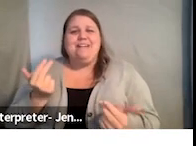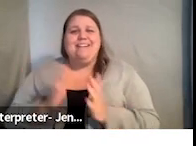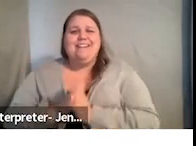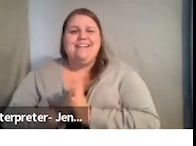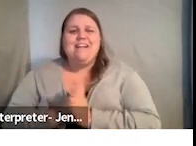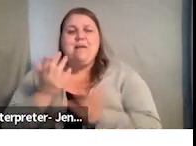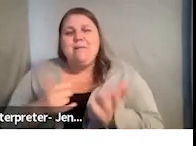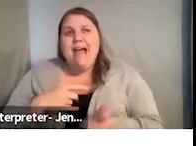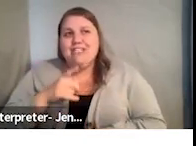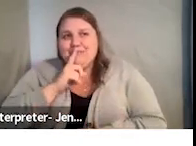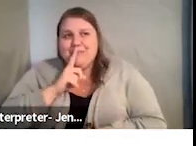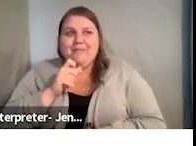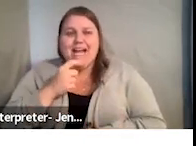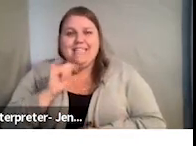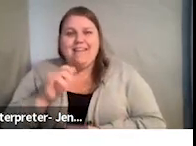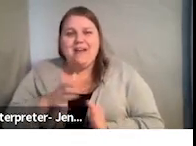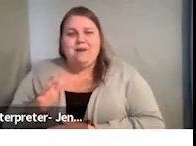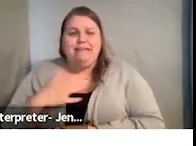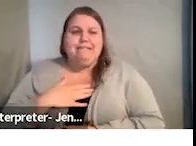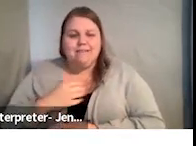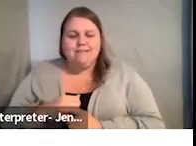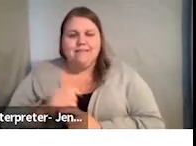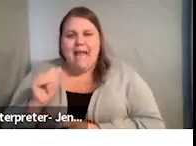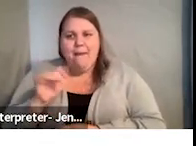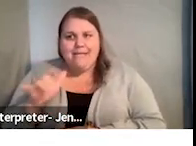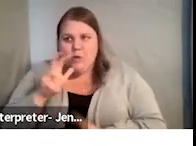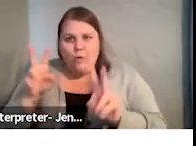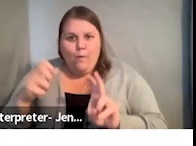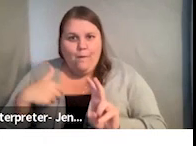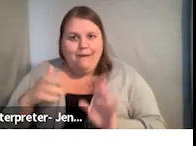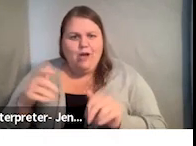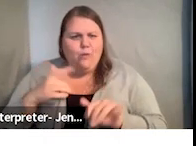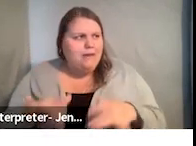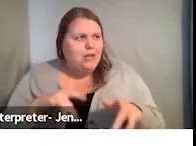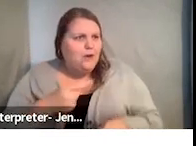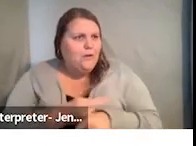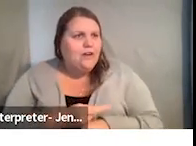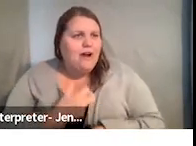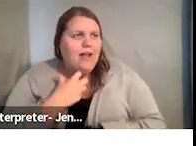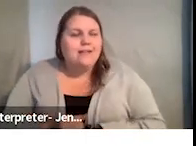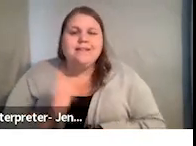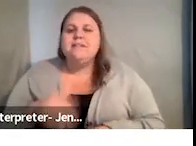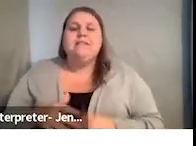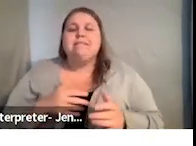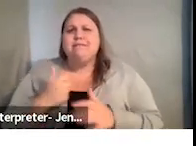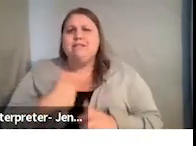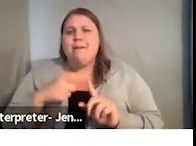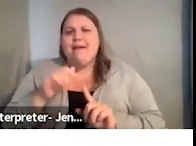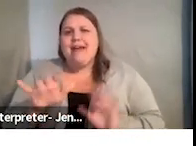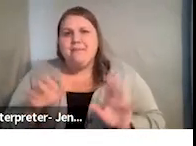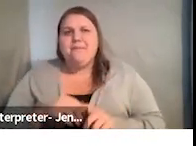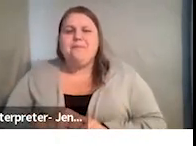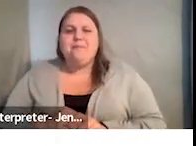Maybe I shouldn't have said it that way. Maybe I shouldn't have said it that way, Amy. Don't quote me. We're being recorded, aren't we? Yes. Sorry about that.